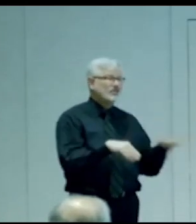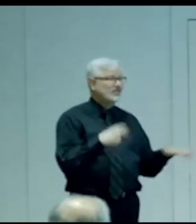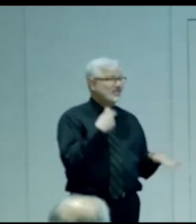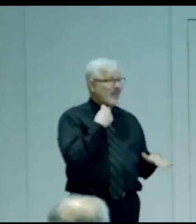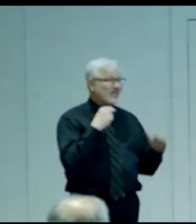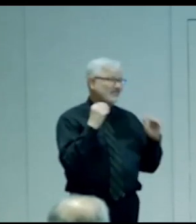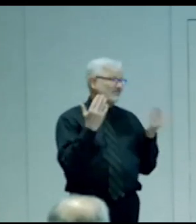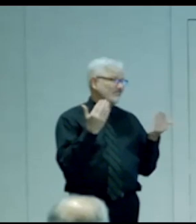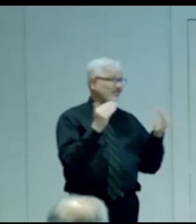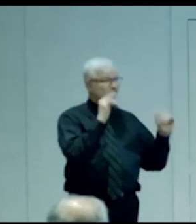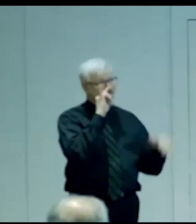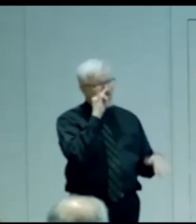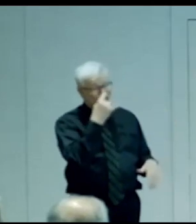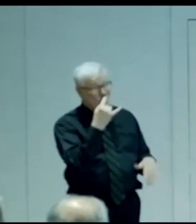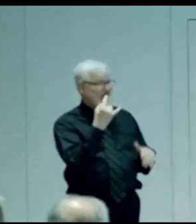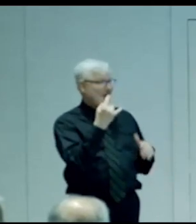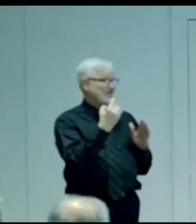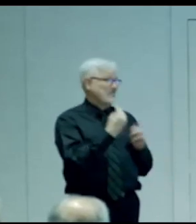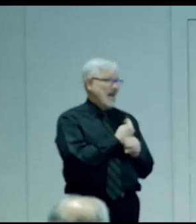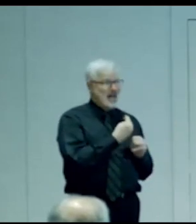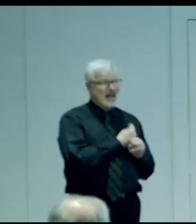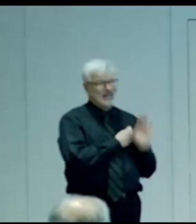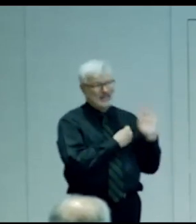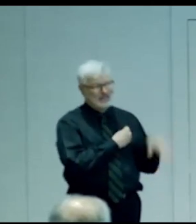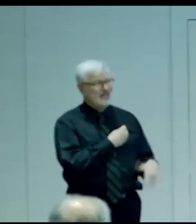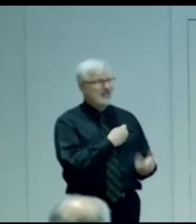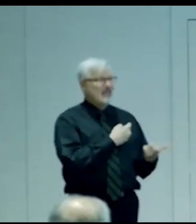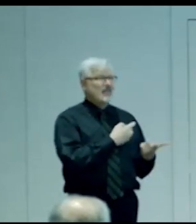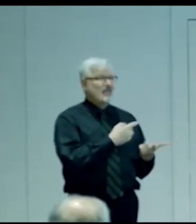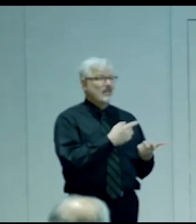with the boring parts of mathematics that really